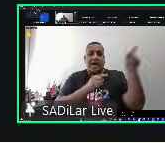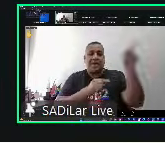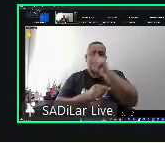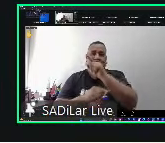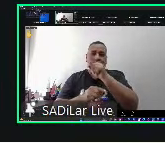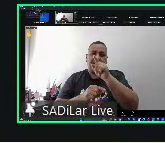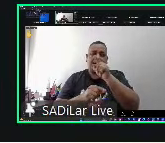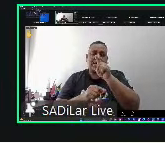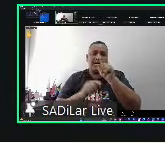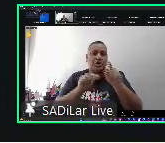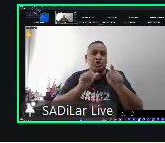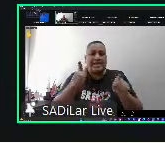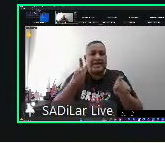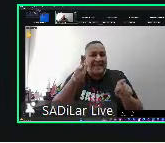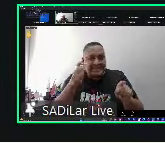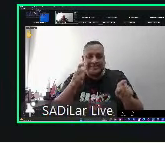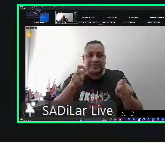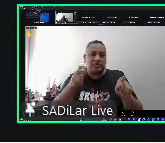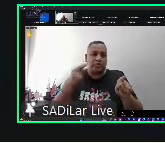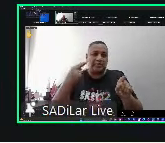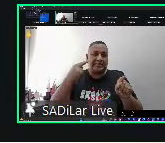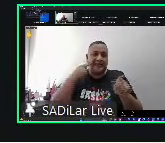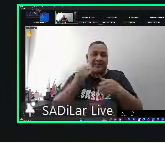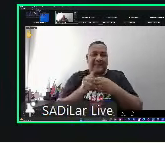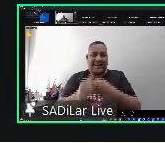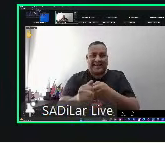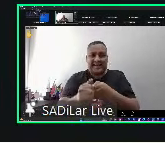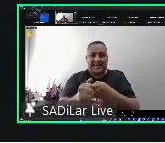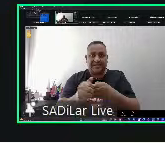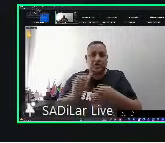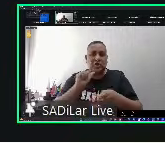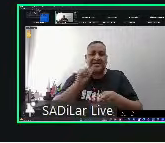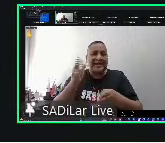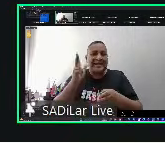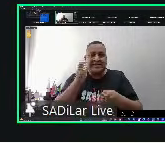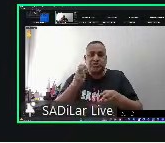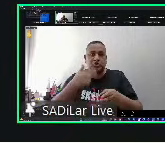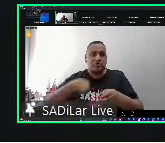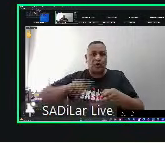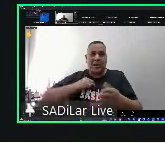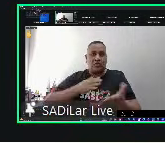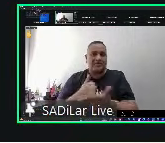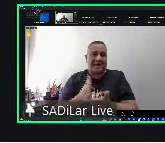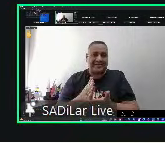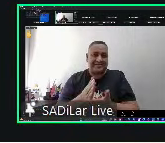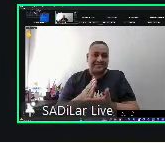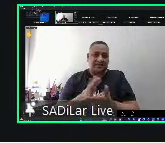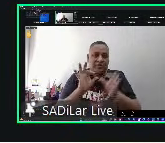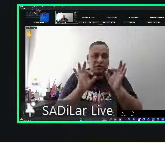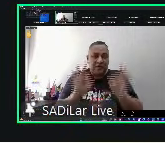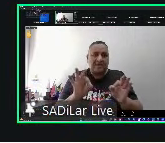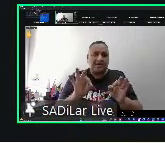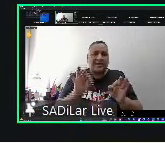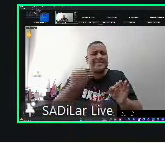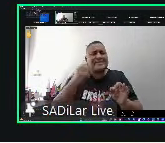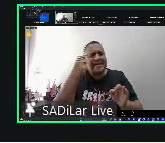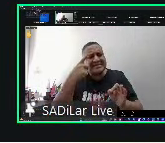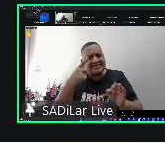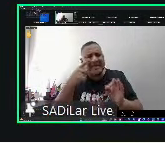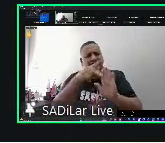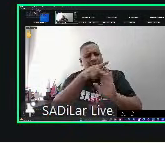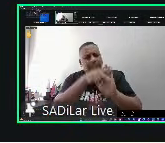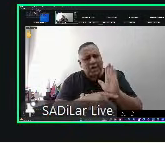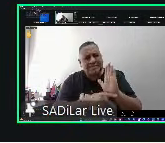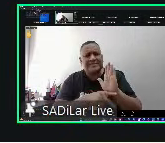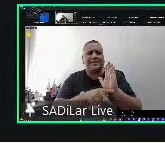period, there's no language that's being developed within that time. And unfortunately, they are not listening to our deaf leaders